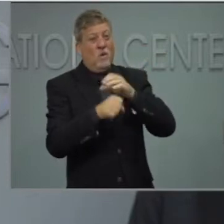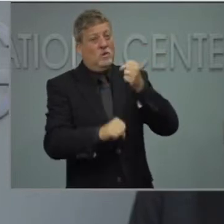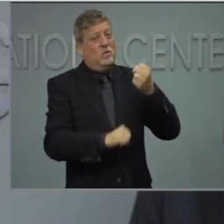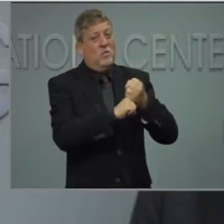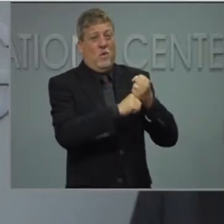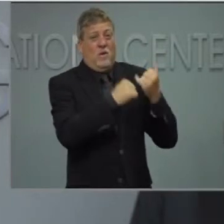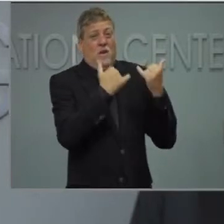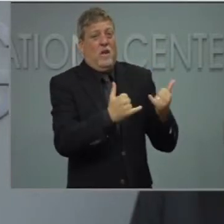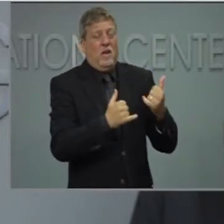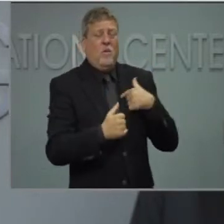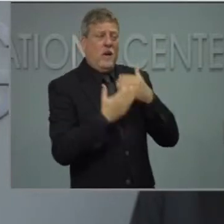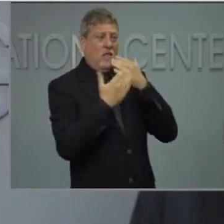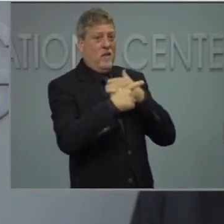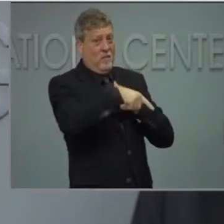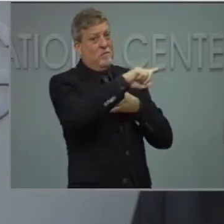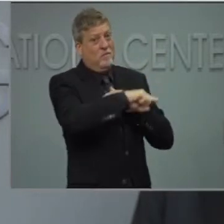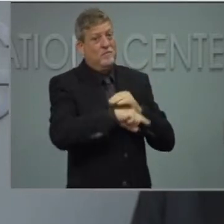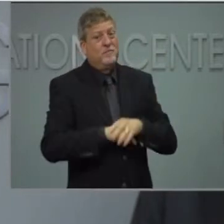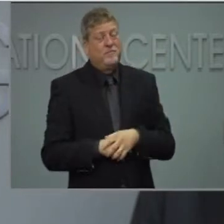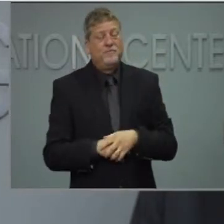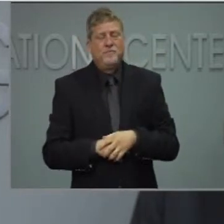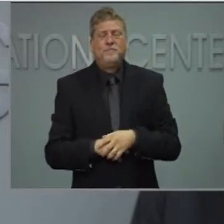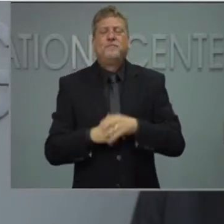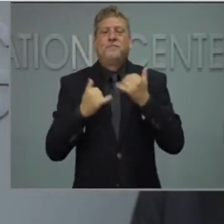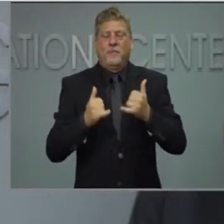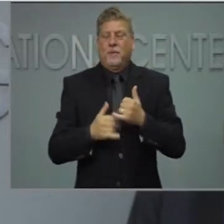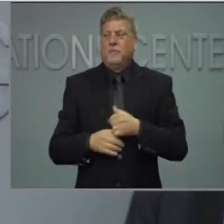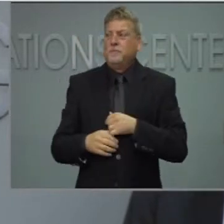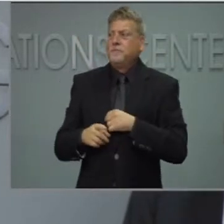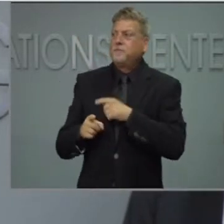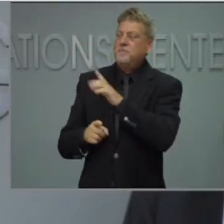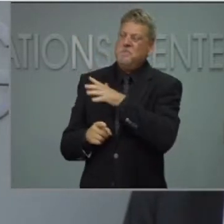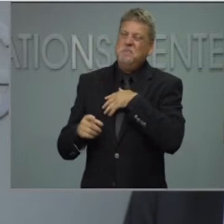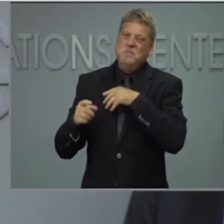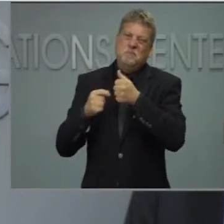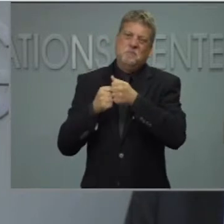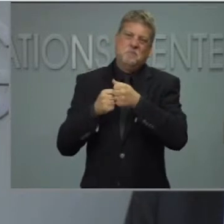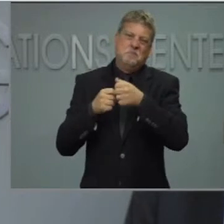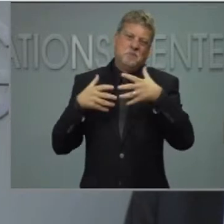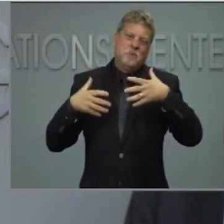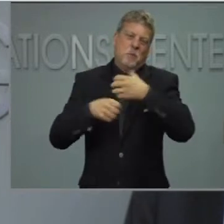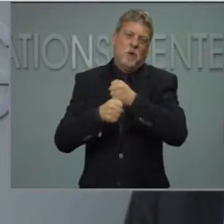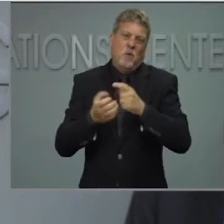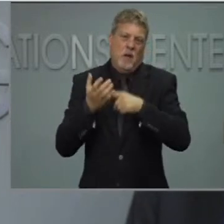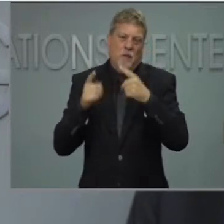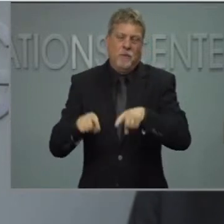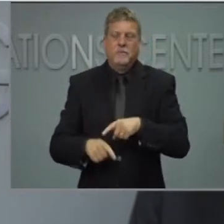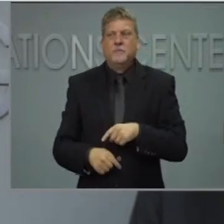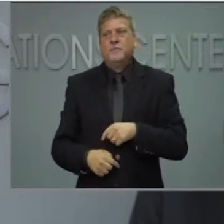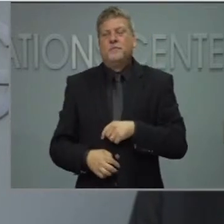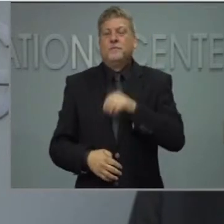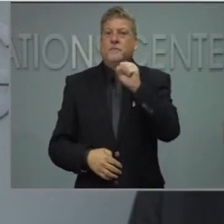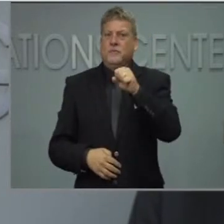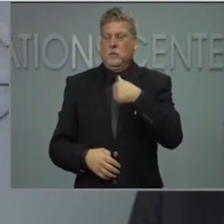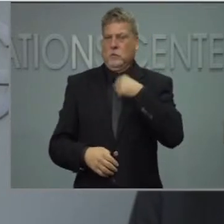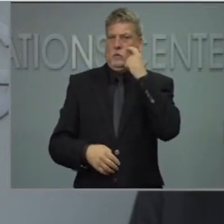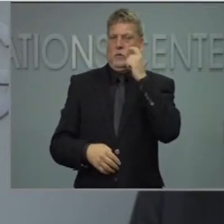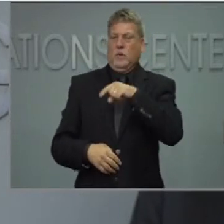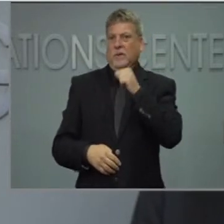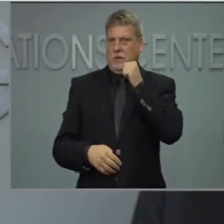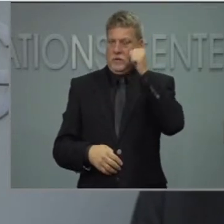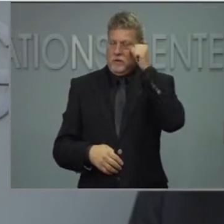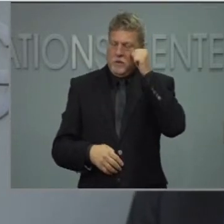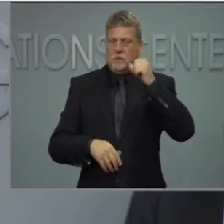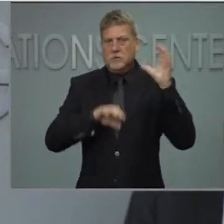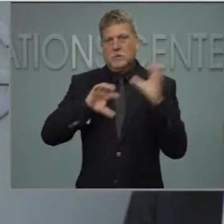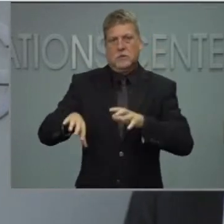now. Certainly over the course of the day yesterday, we saw the threat change very rapidly. Water began to